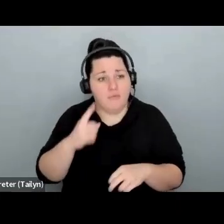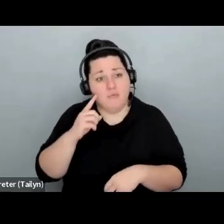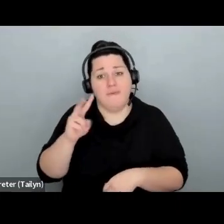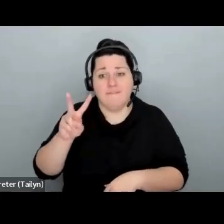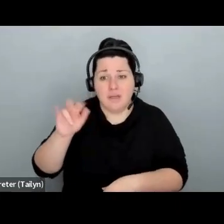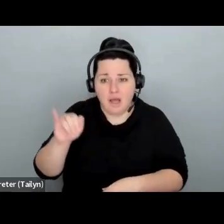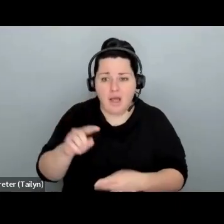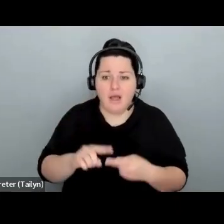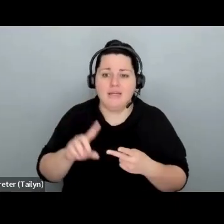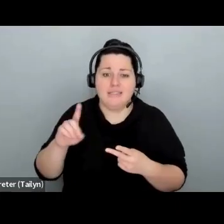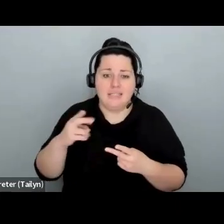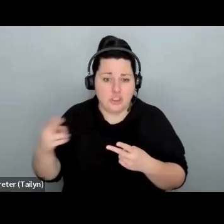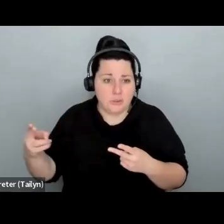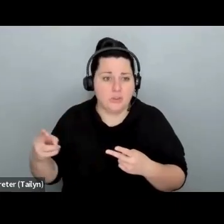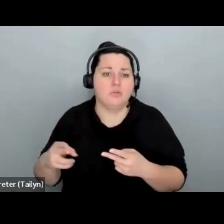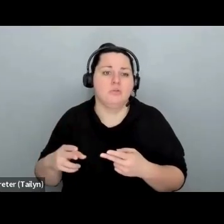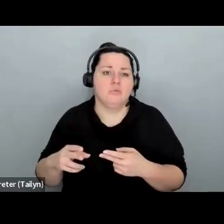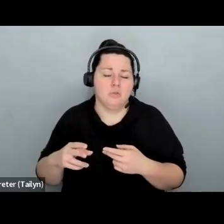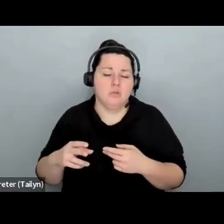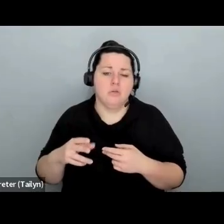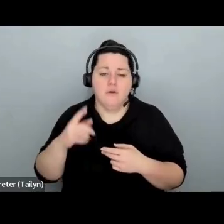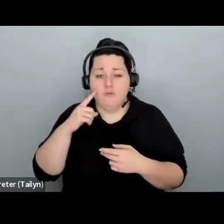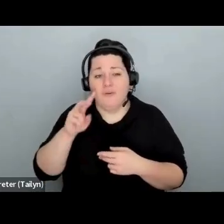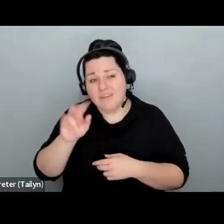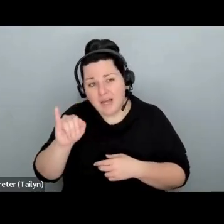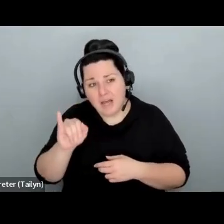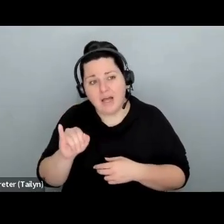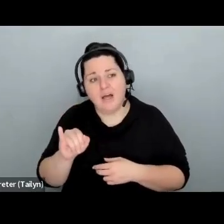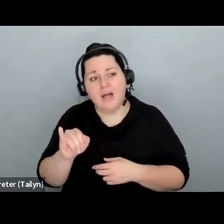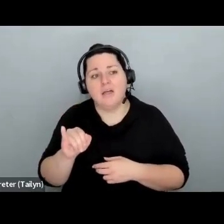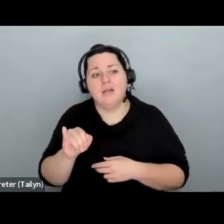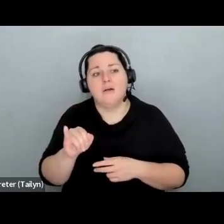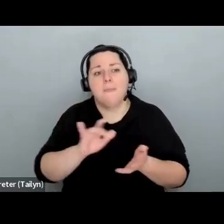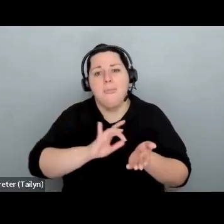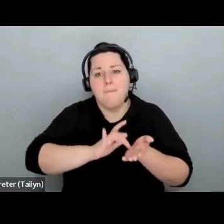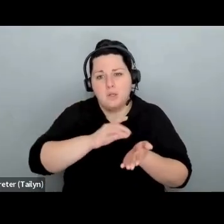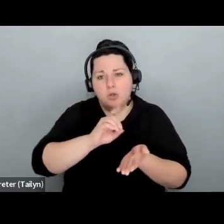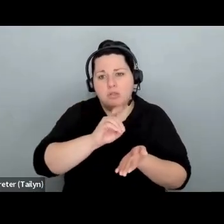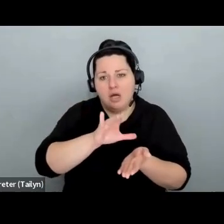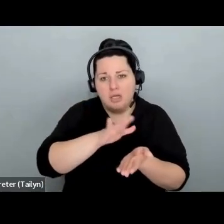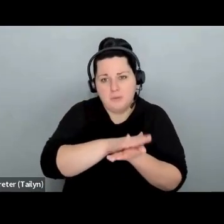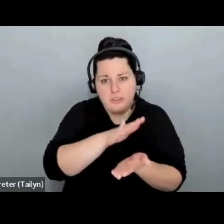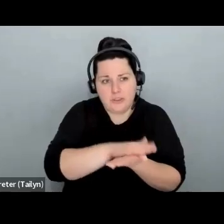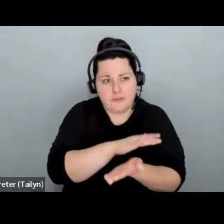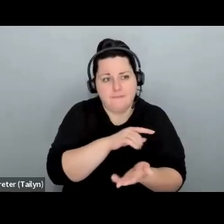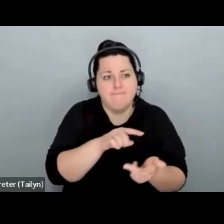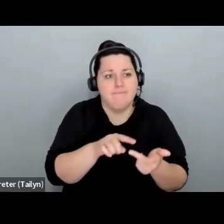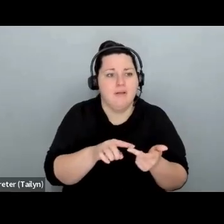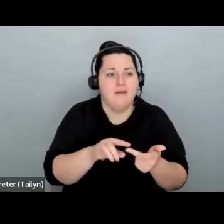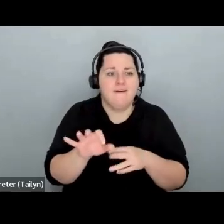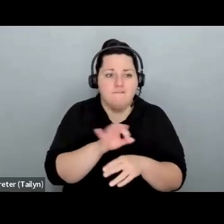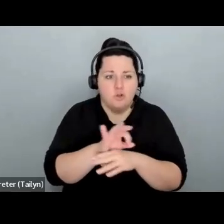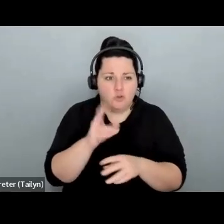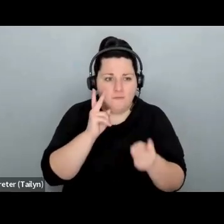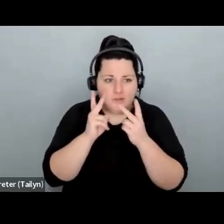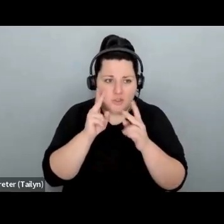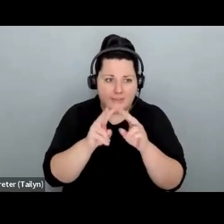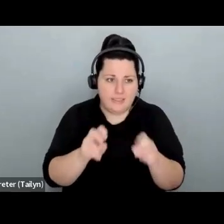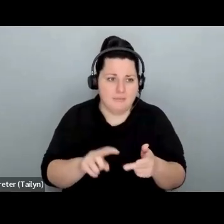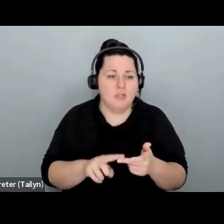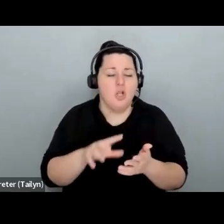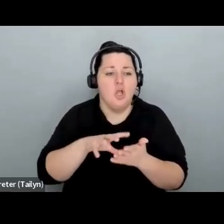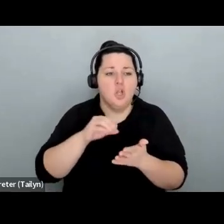impairment and for DHH. So for visual impairment, we're looking at medical documentation, functional vision assessment,